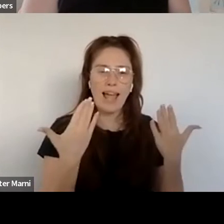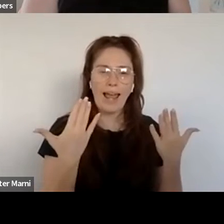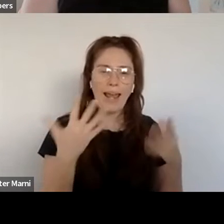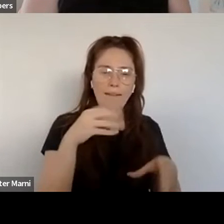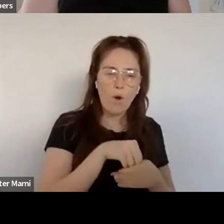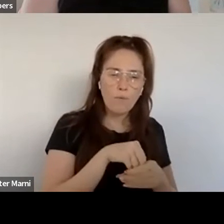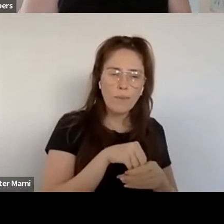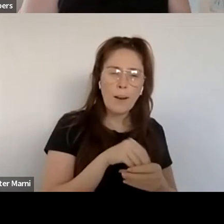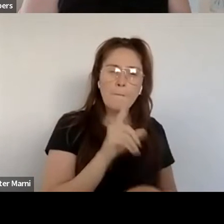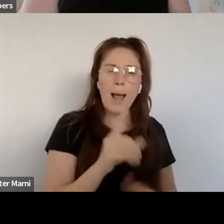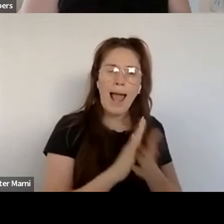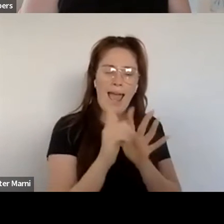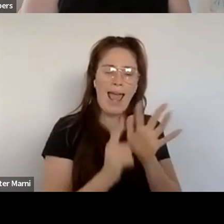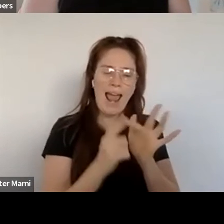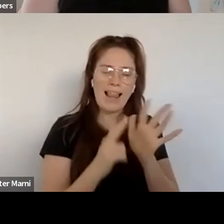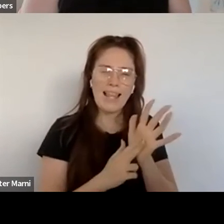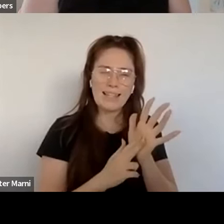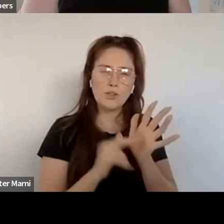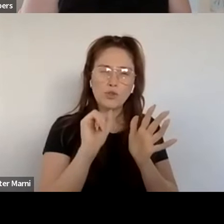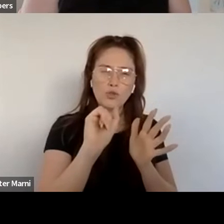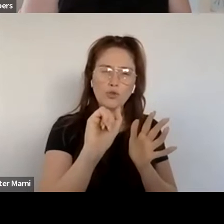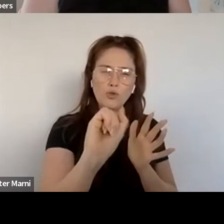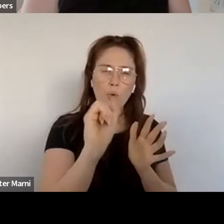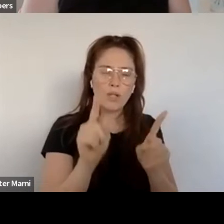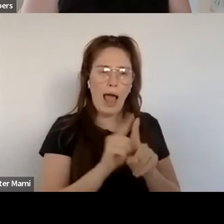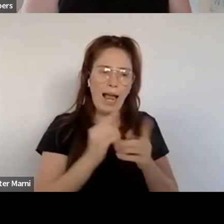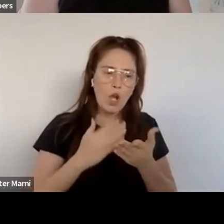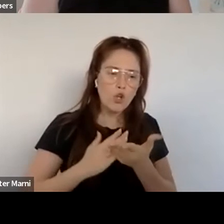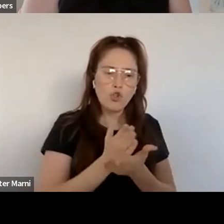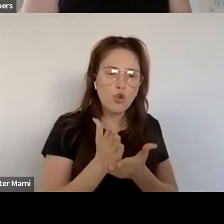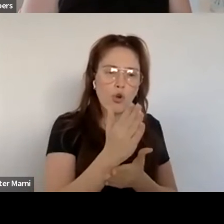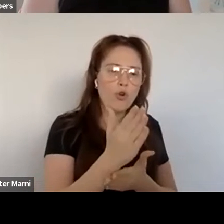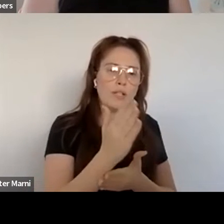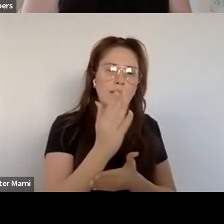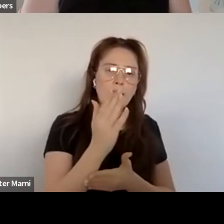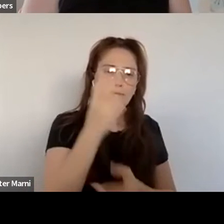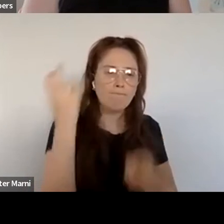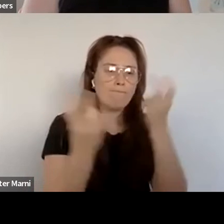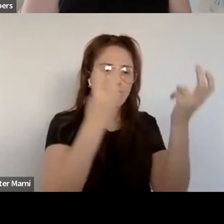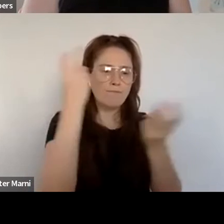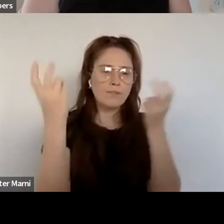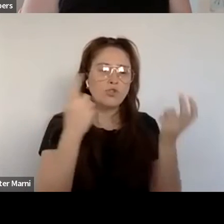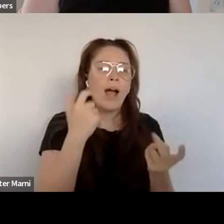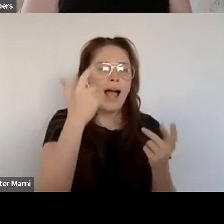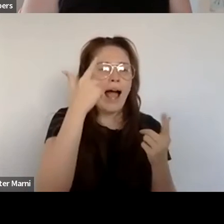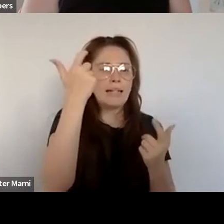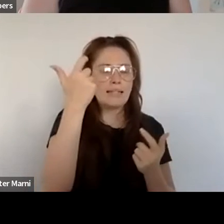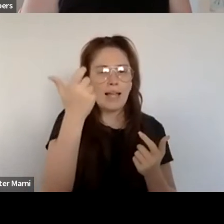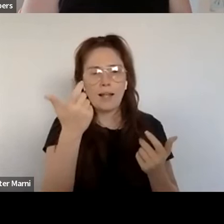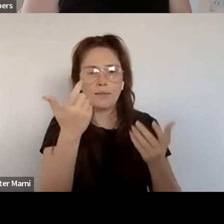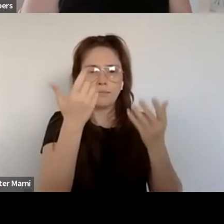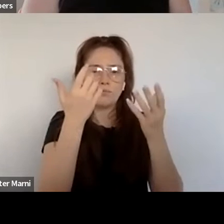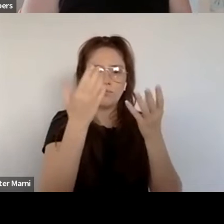me, a quest to reconcile and to understand and to resolve